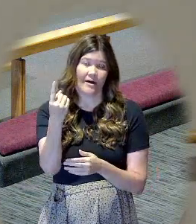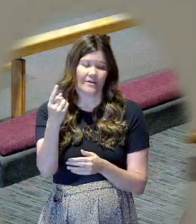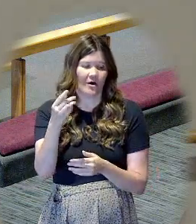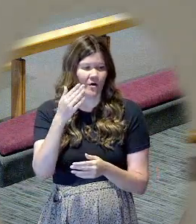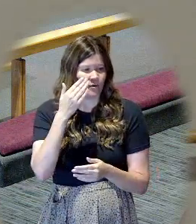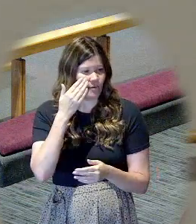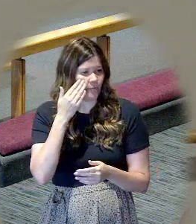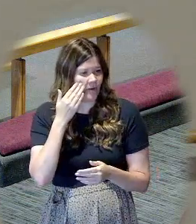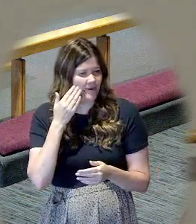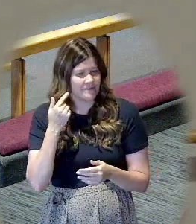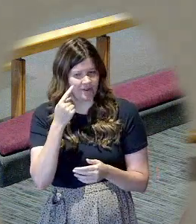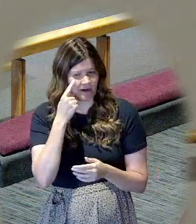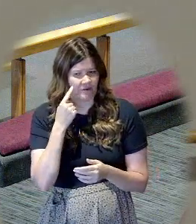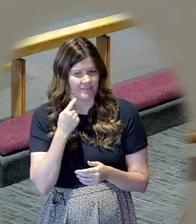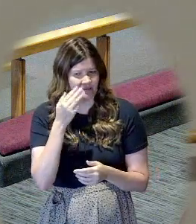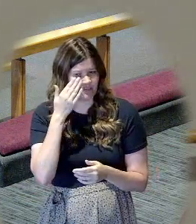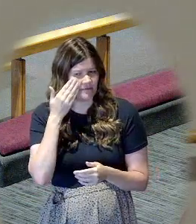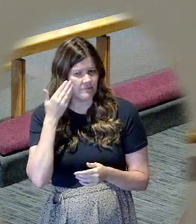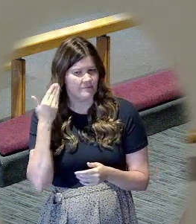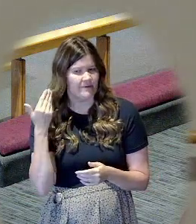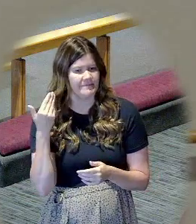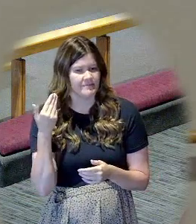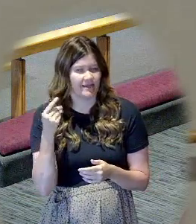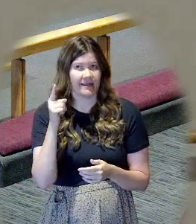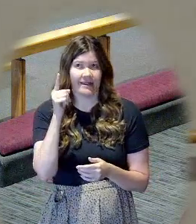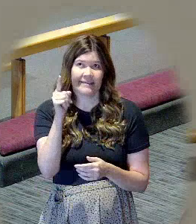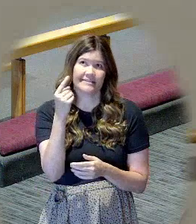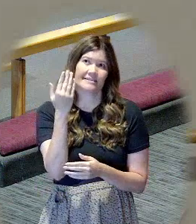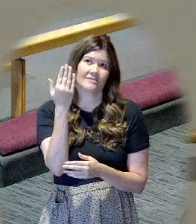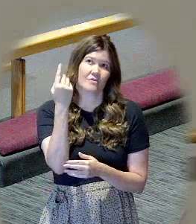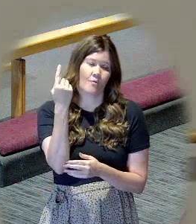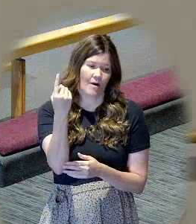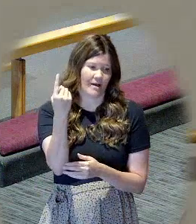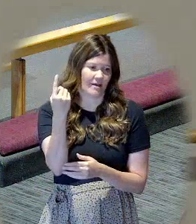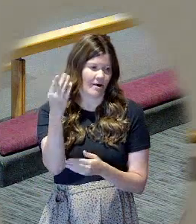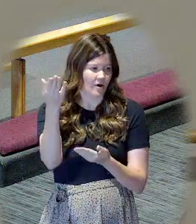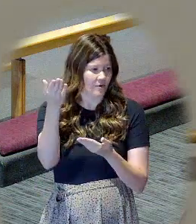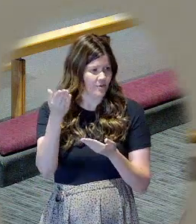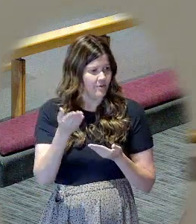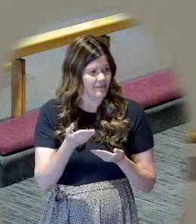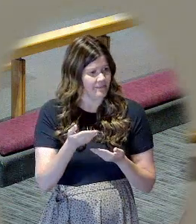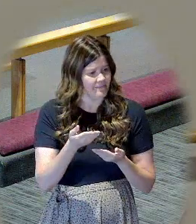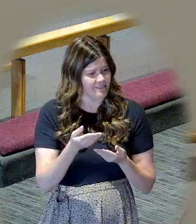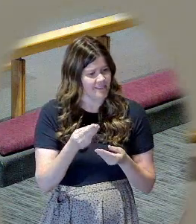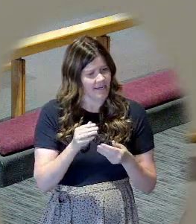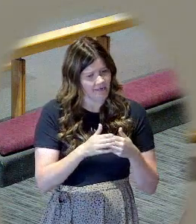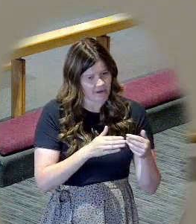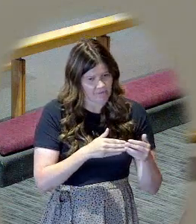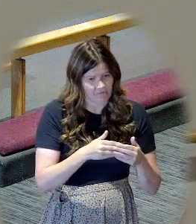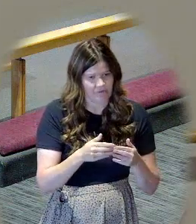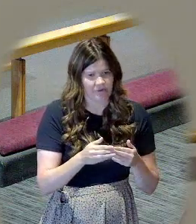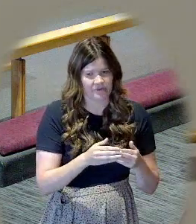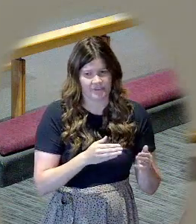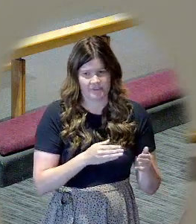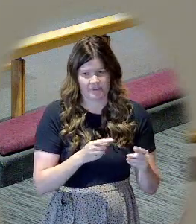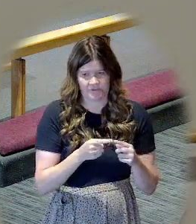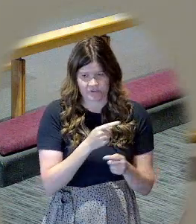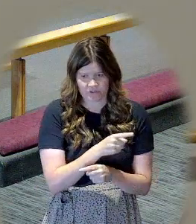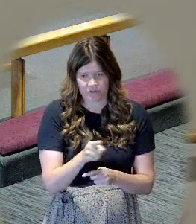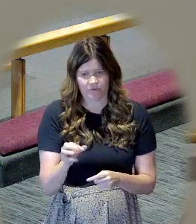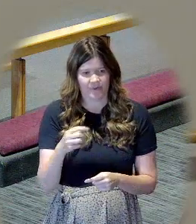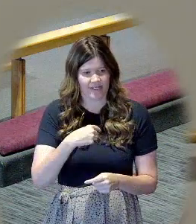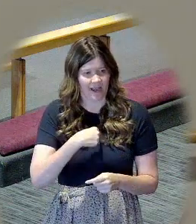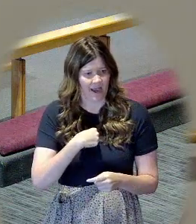every tear from our eyes. This is the one who brings comfort and stability to you and